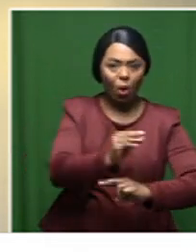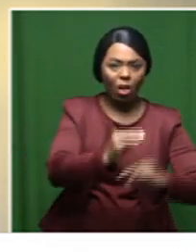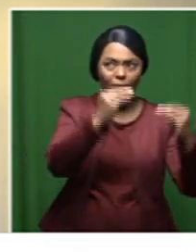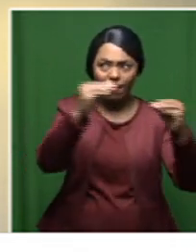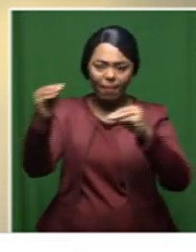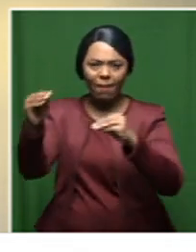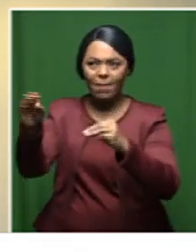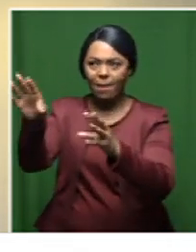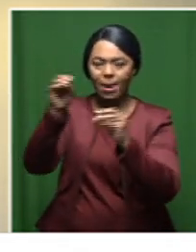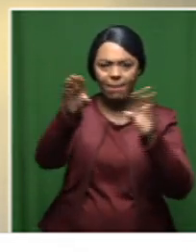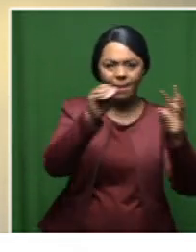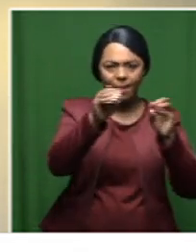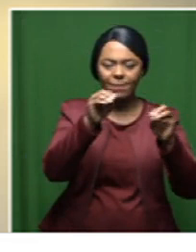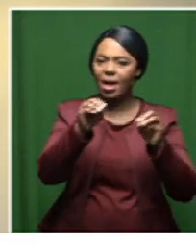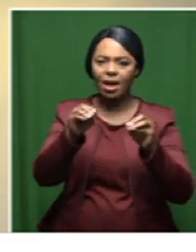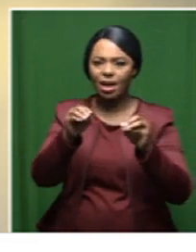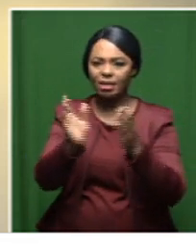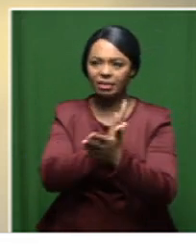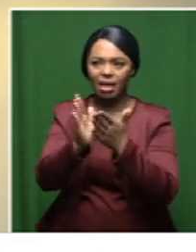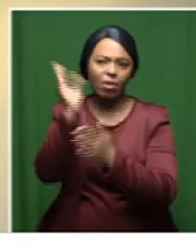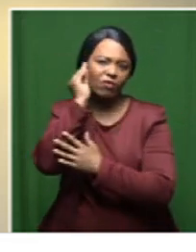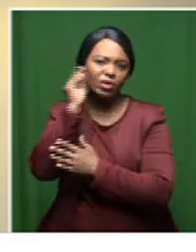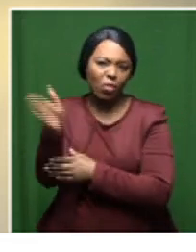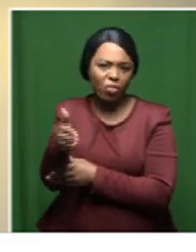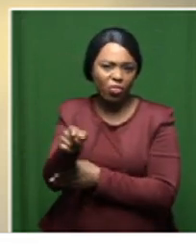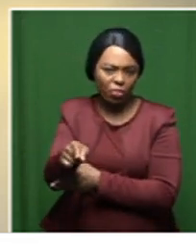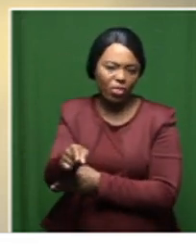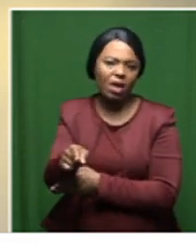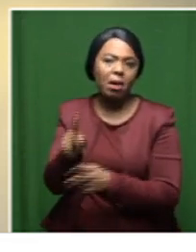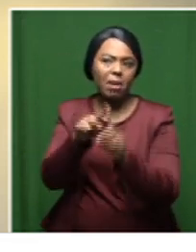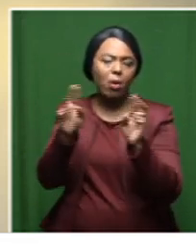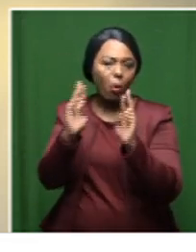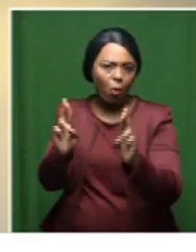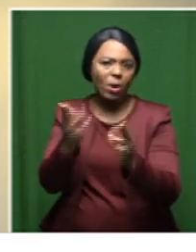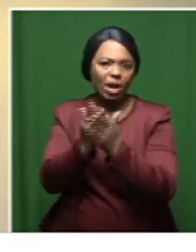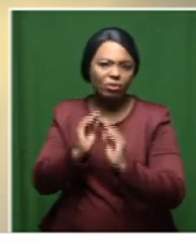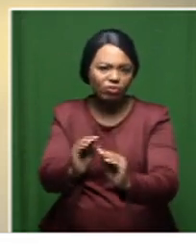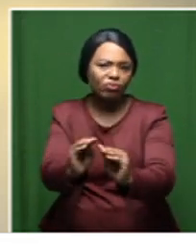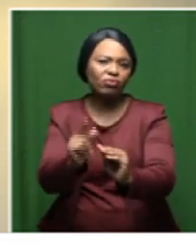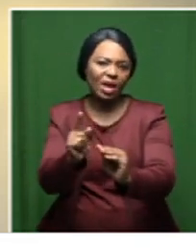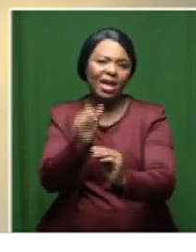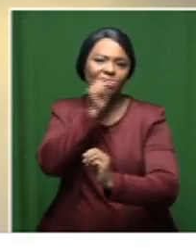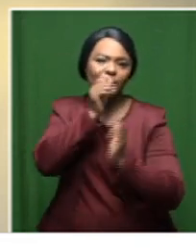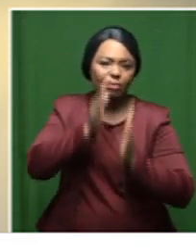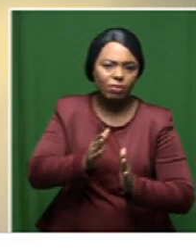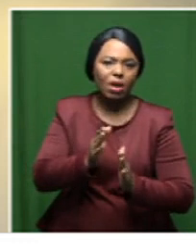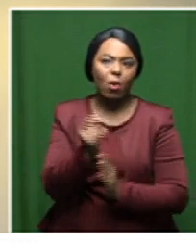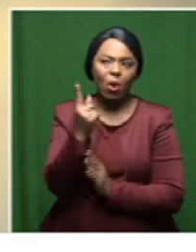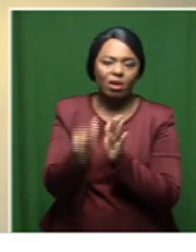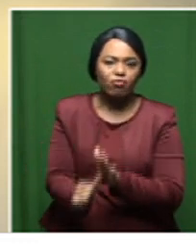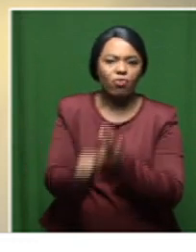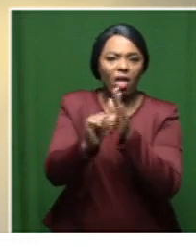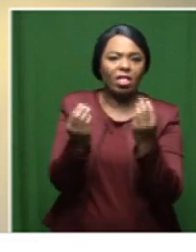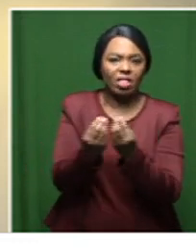being collected. And that's something that we hope together we can educate artists. Actually, that's also one of the key